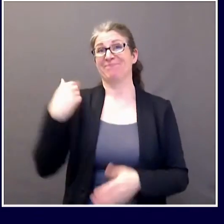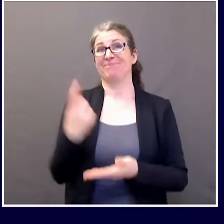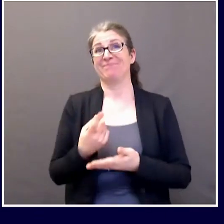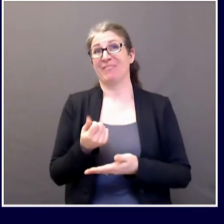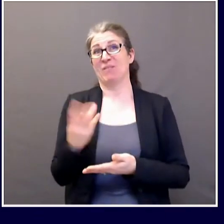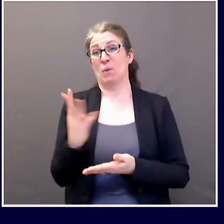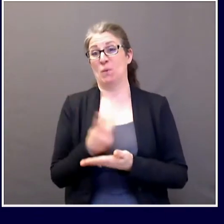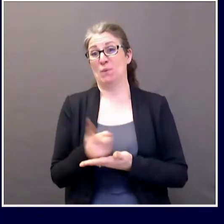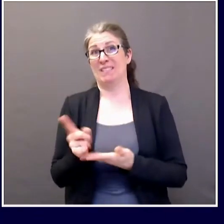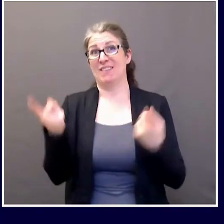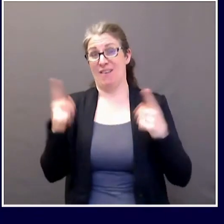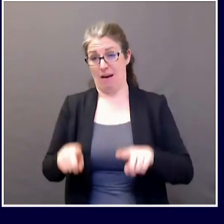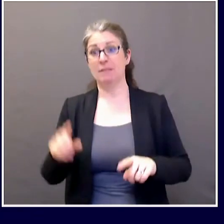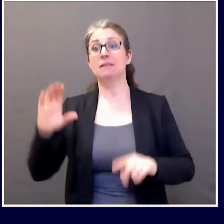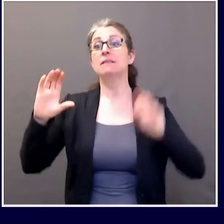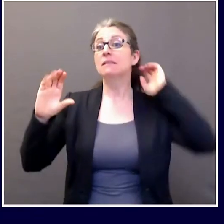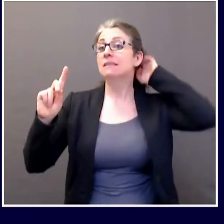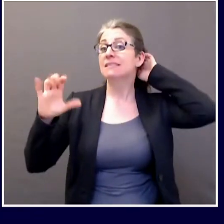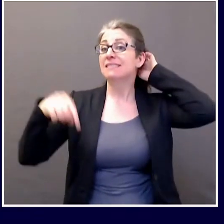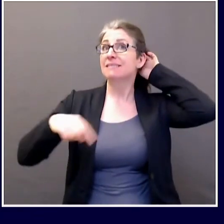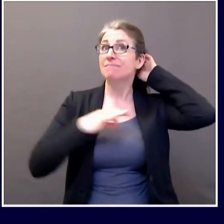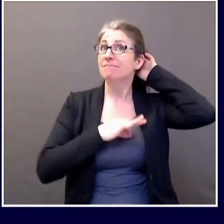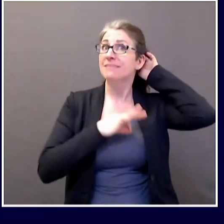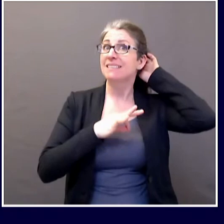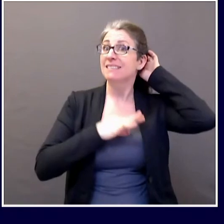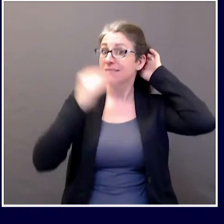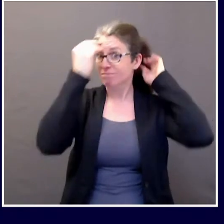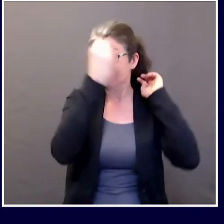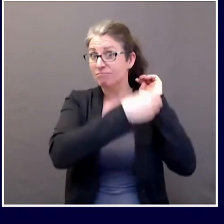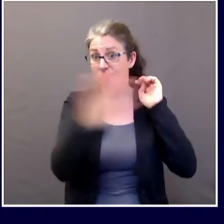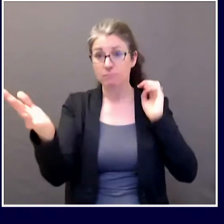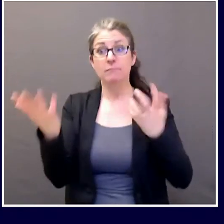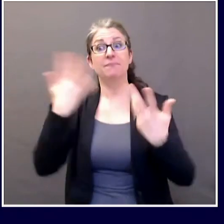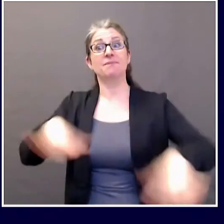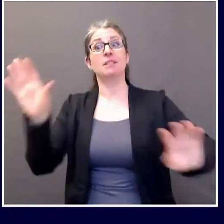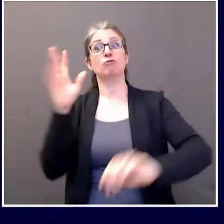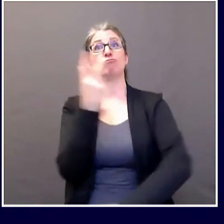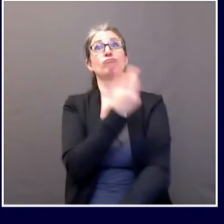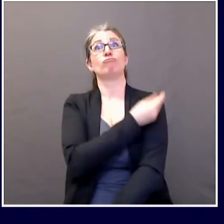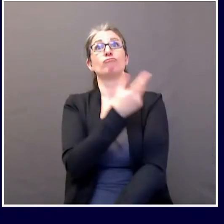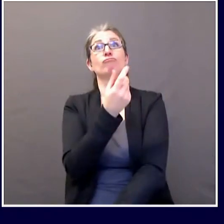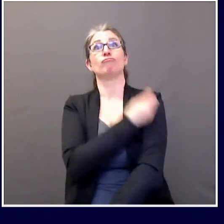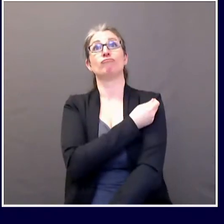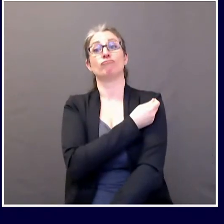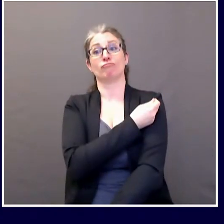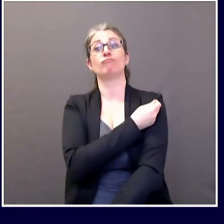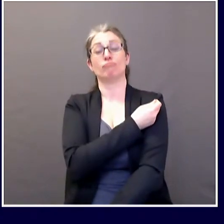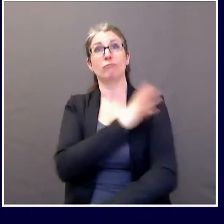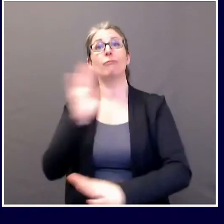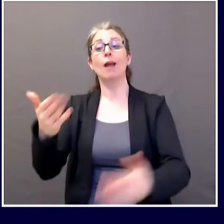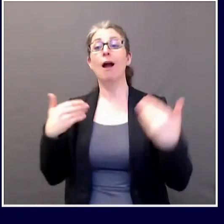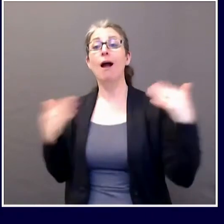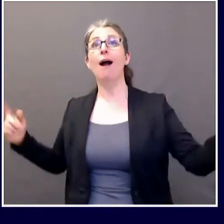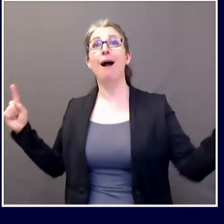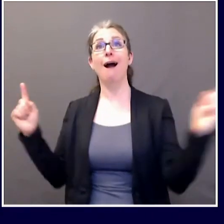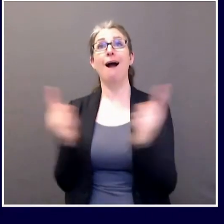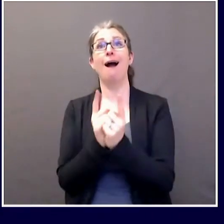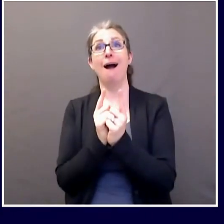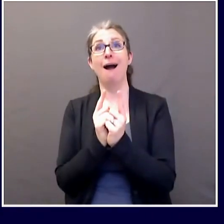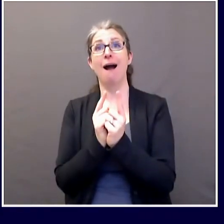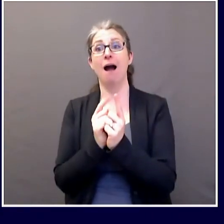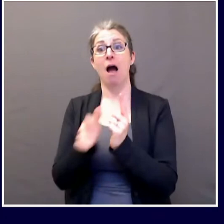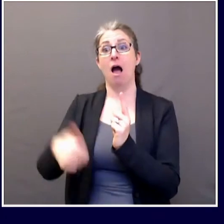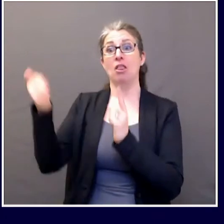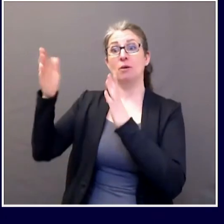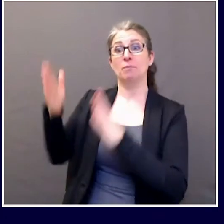close contact with somebody who later turns out to have COVID. That is in recognition of how spectacularly effective these vaccines